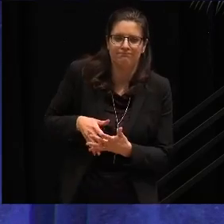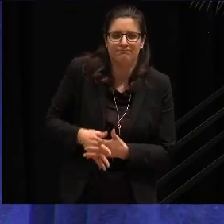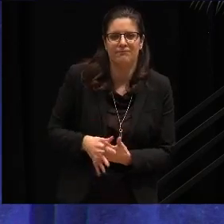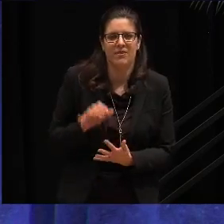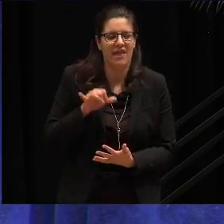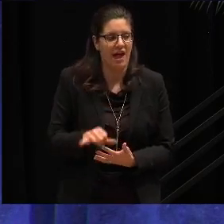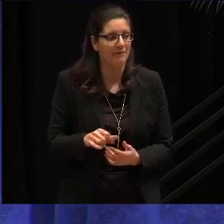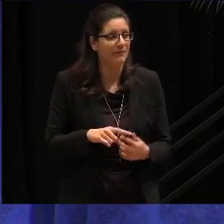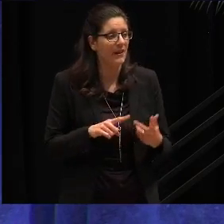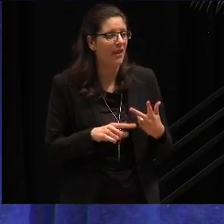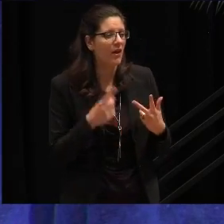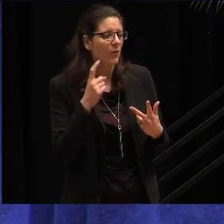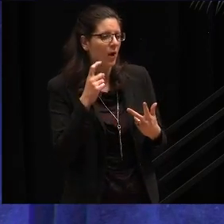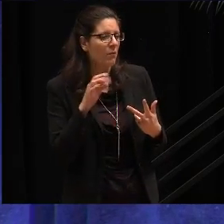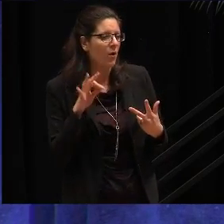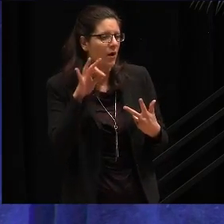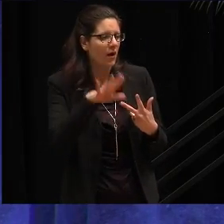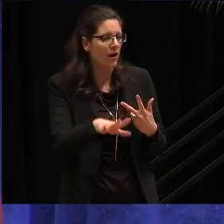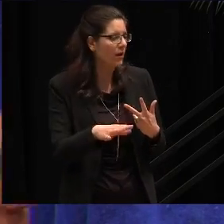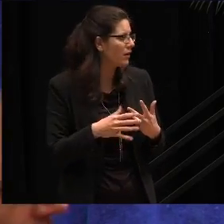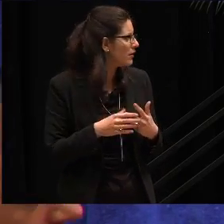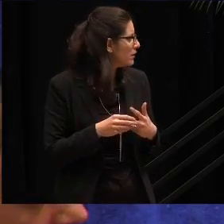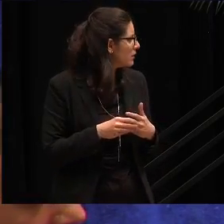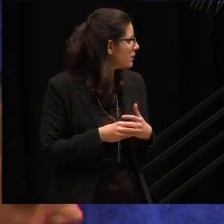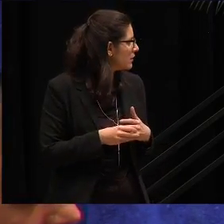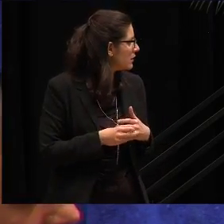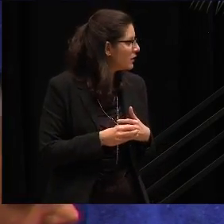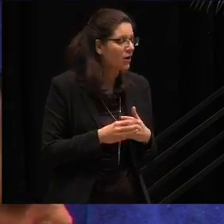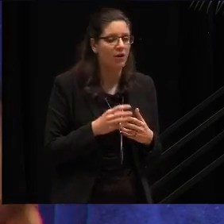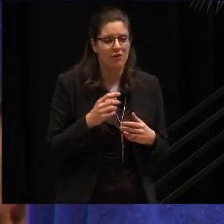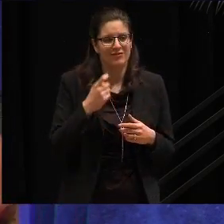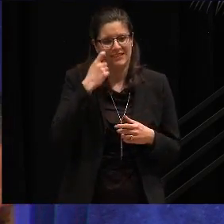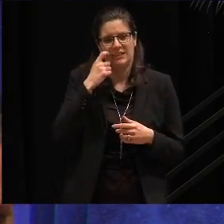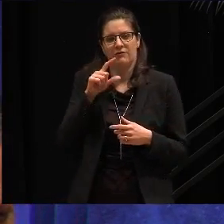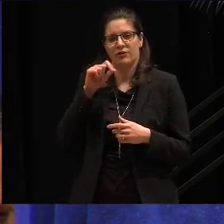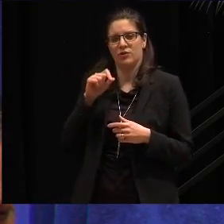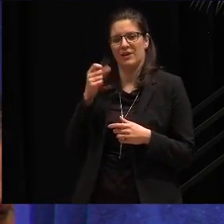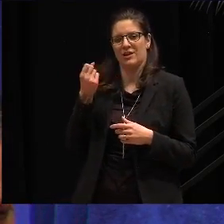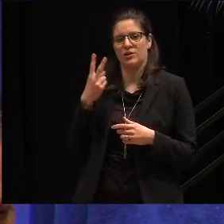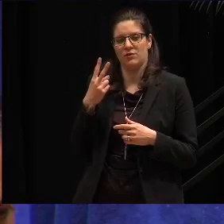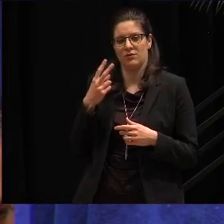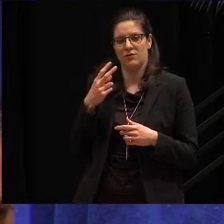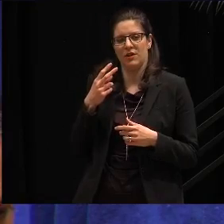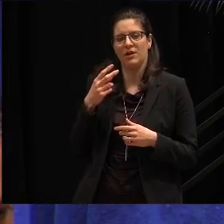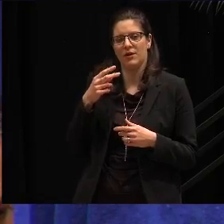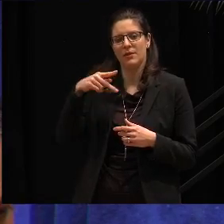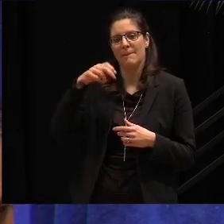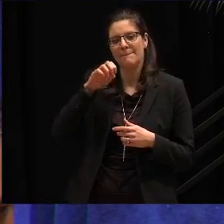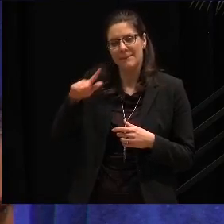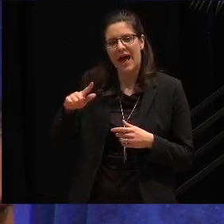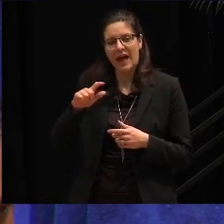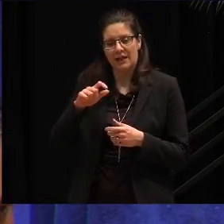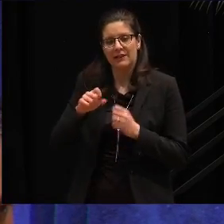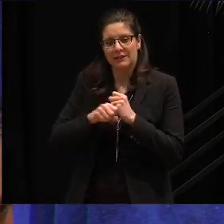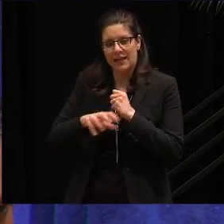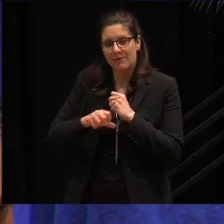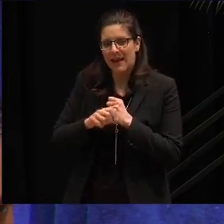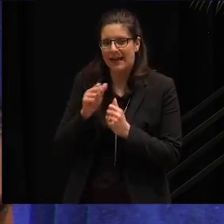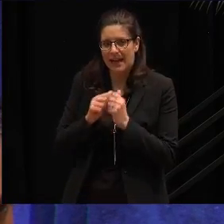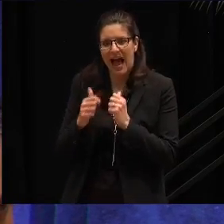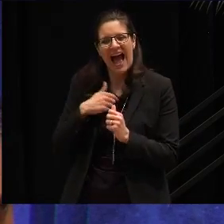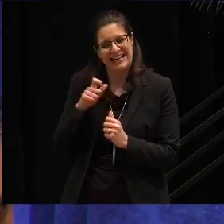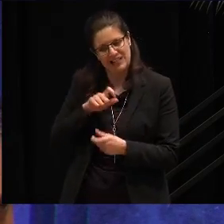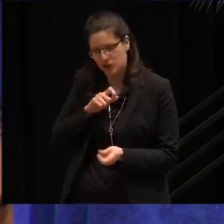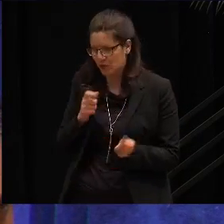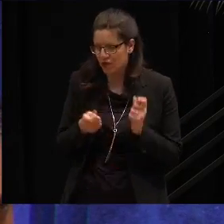thing, when I was finished with the 2012 campaign, I really had to do like a drastic change